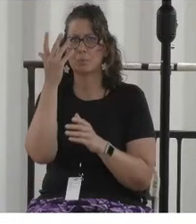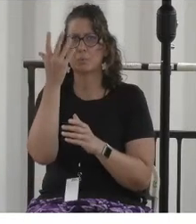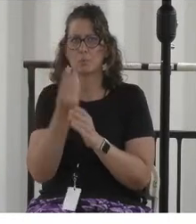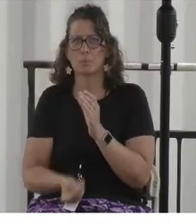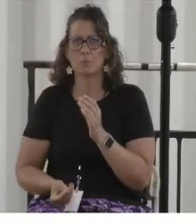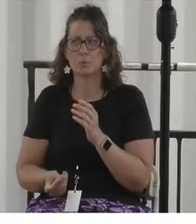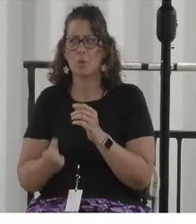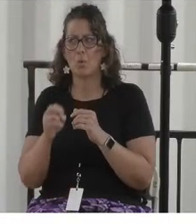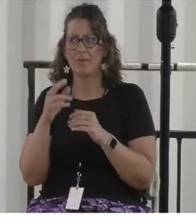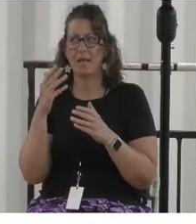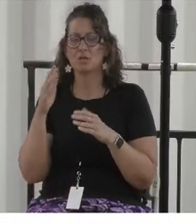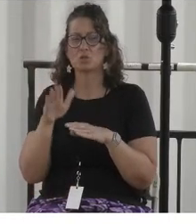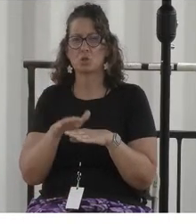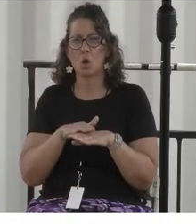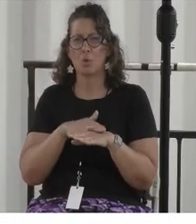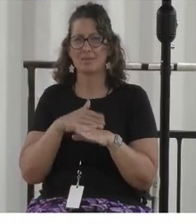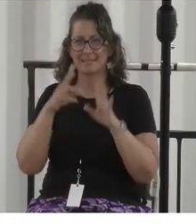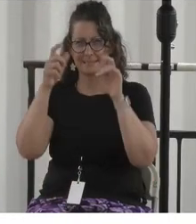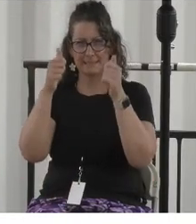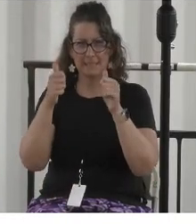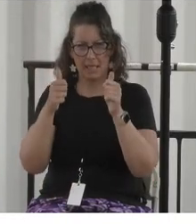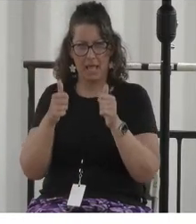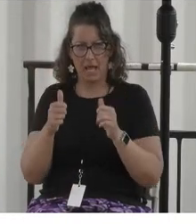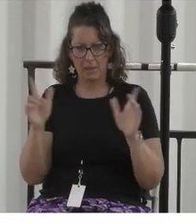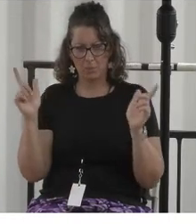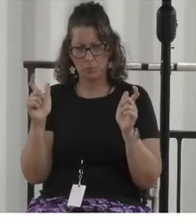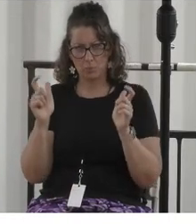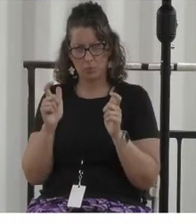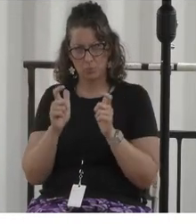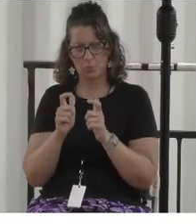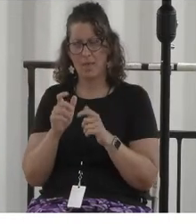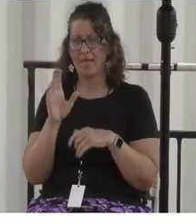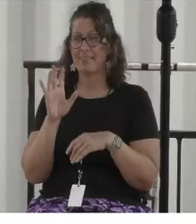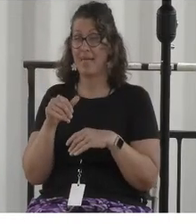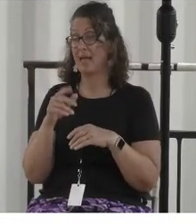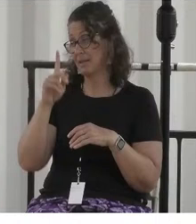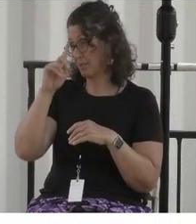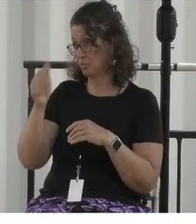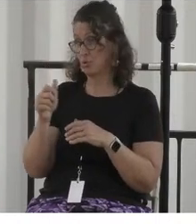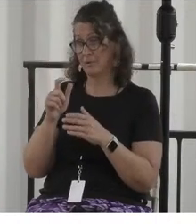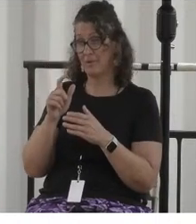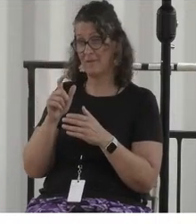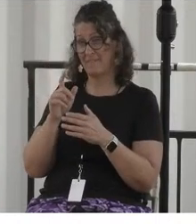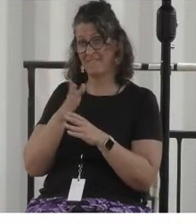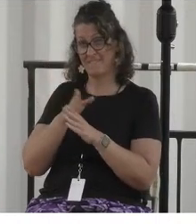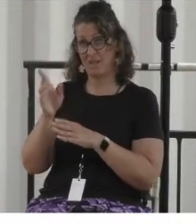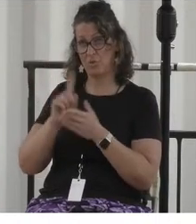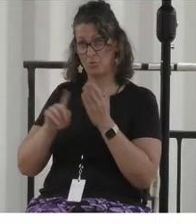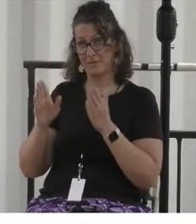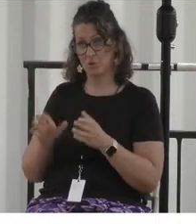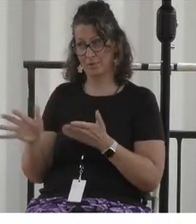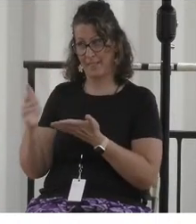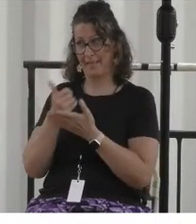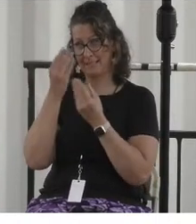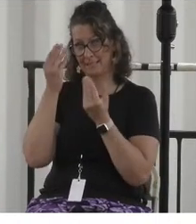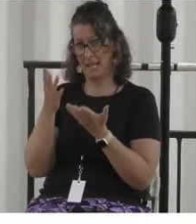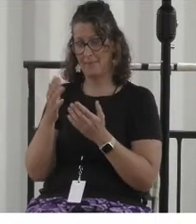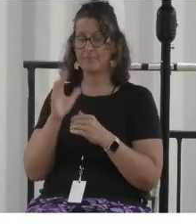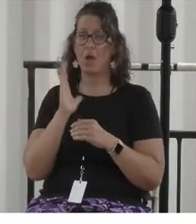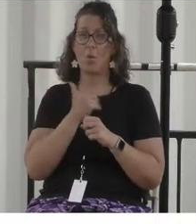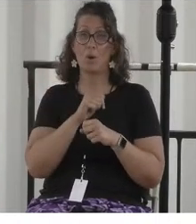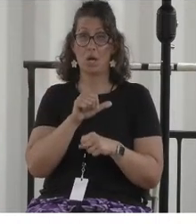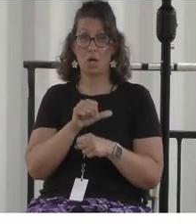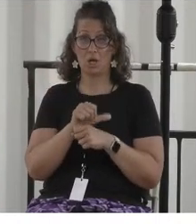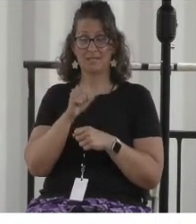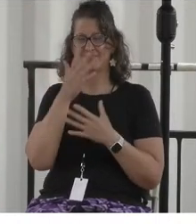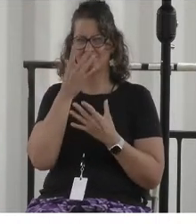up to a lot of different field researchers who are collecting data. And an interesting thing about the work we do is that we work with researchers